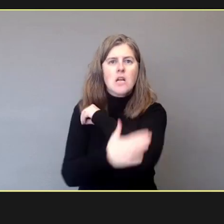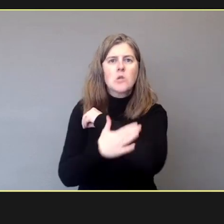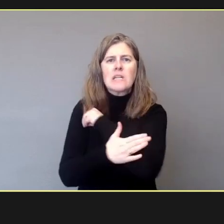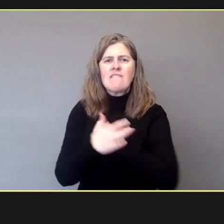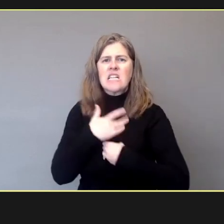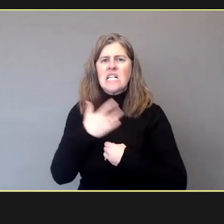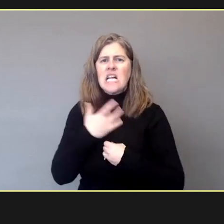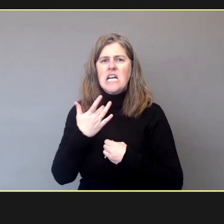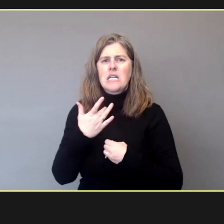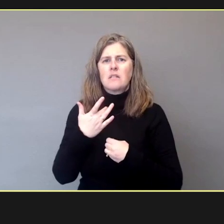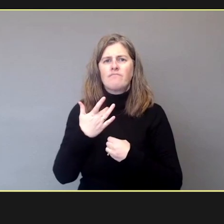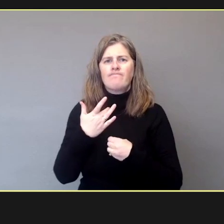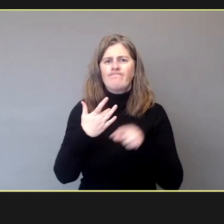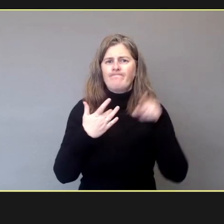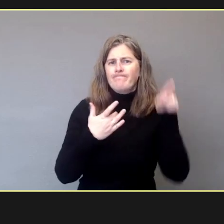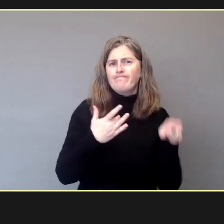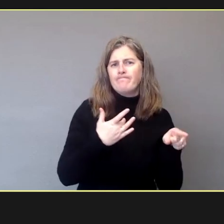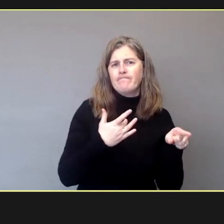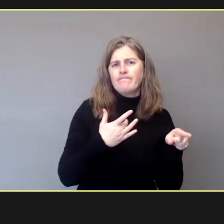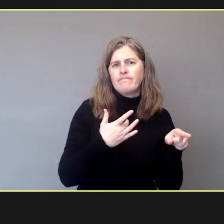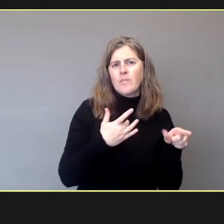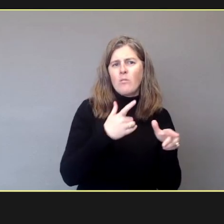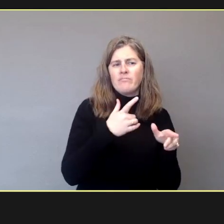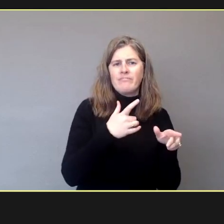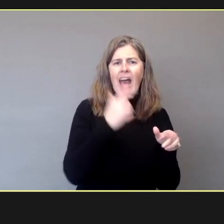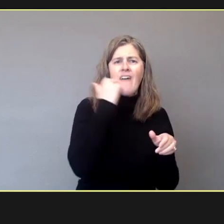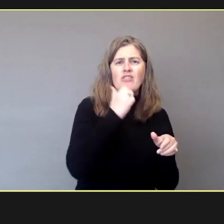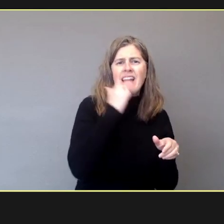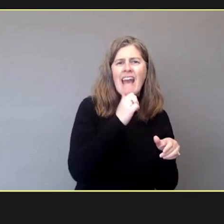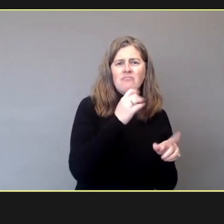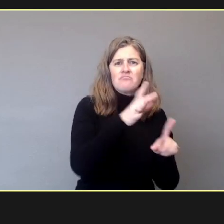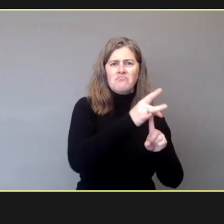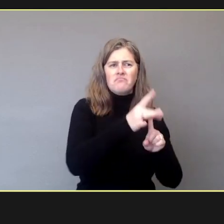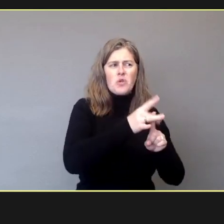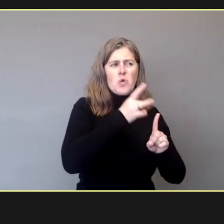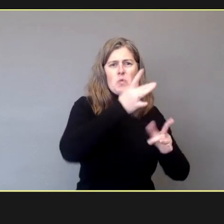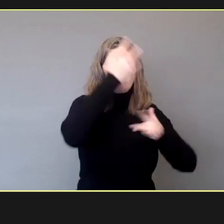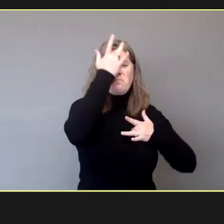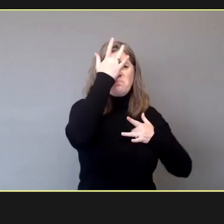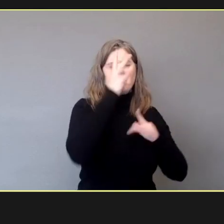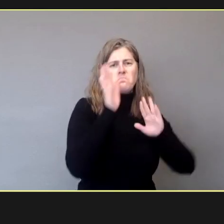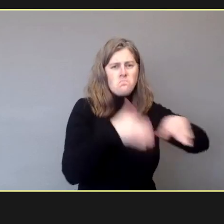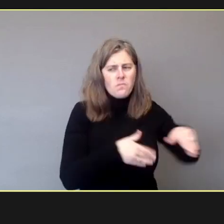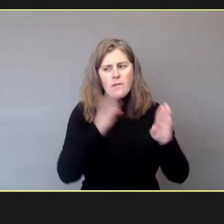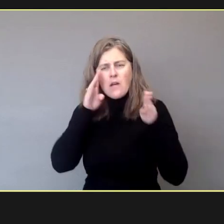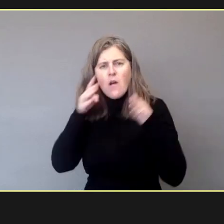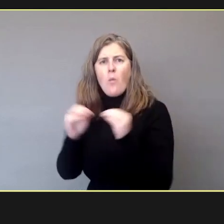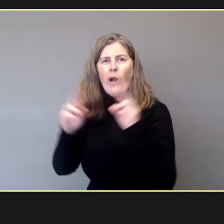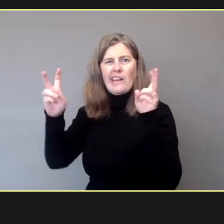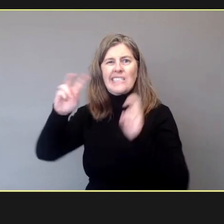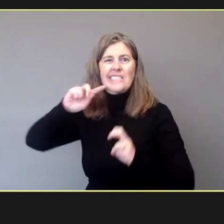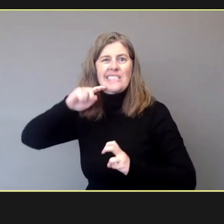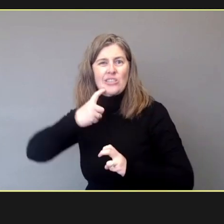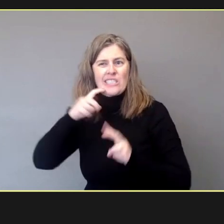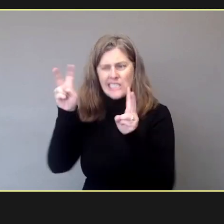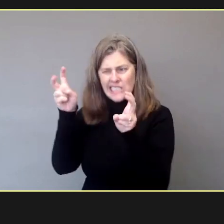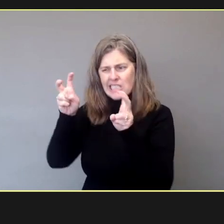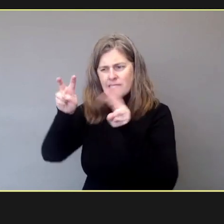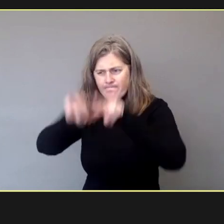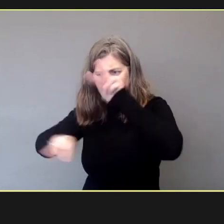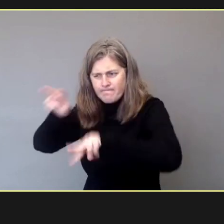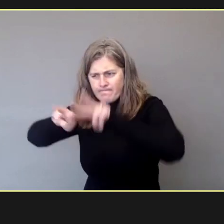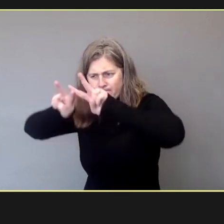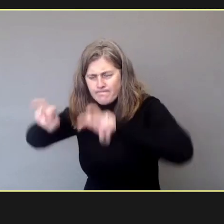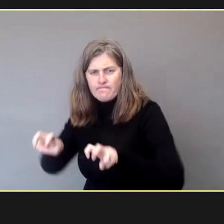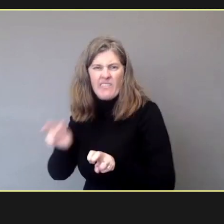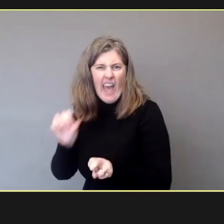more of the serious, what they call serious disease version of COVID. And so we're looking at that as well. But